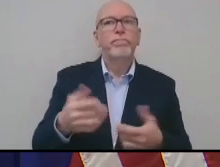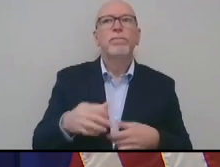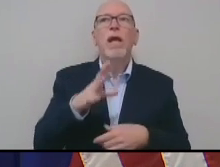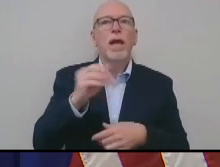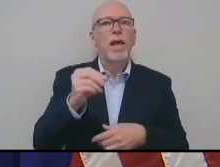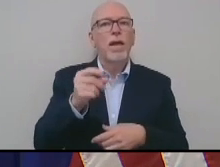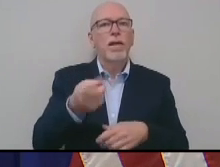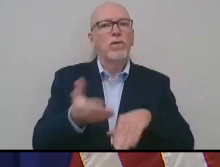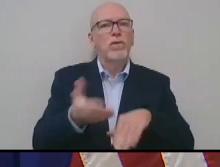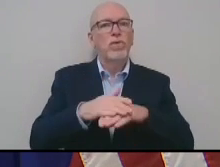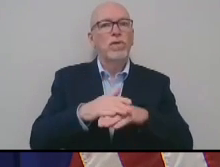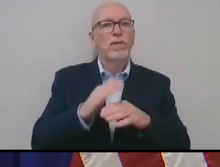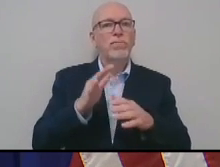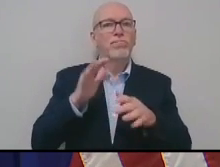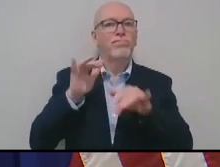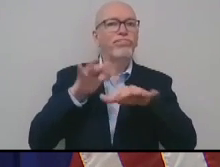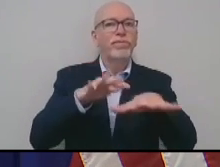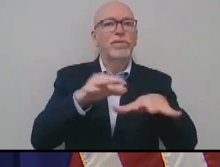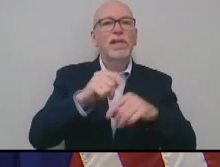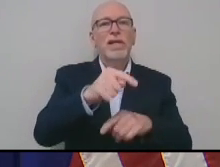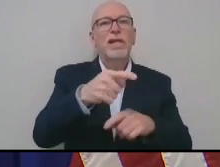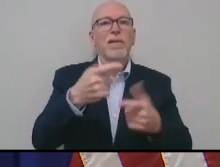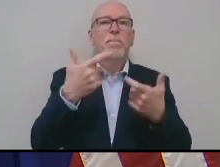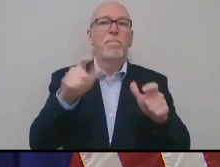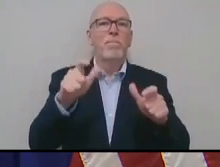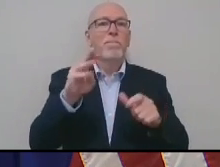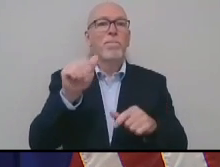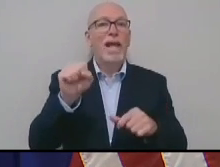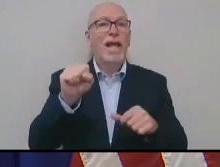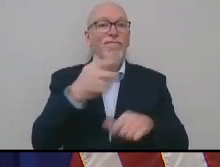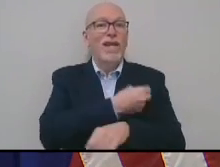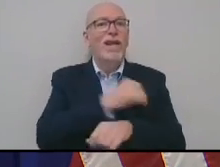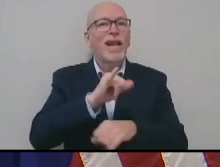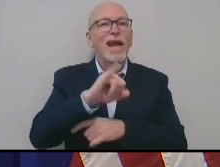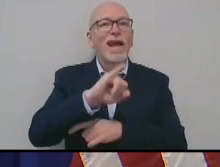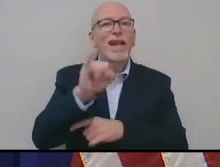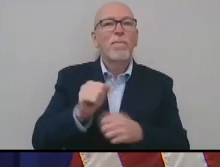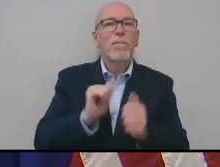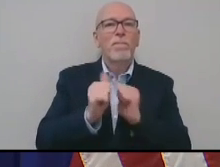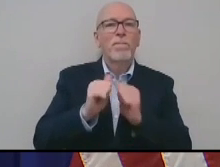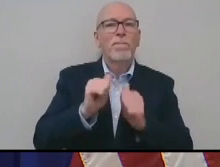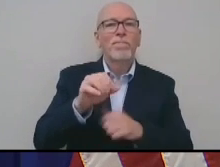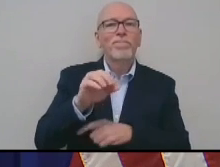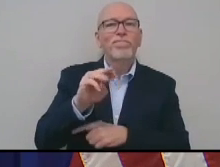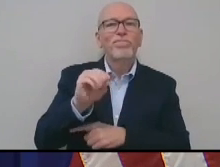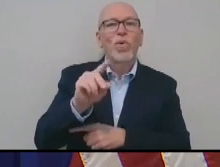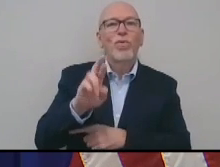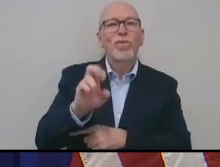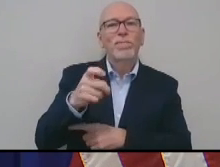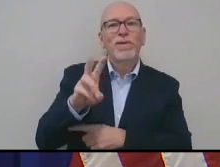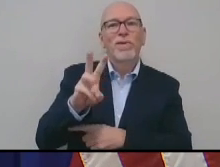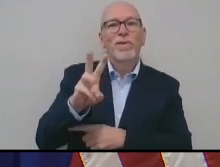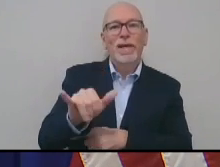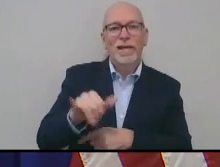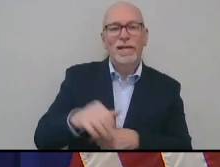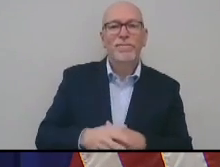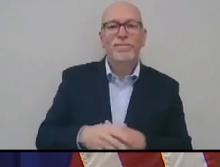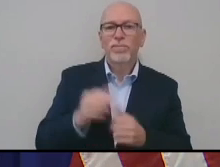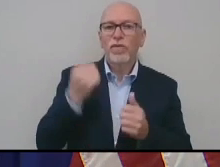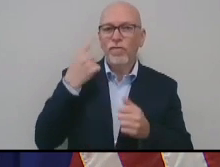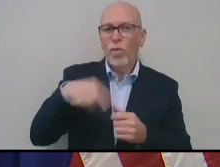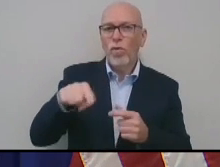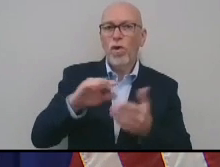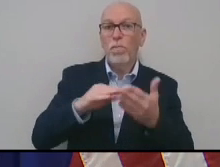increased traffic at mass vaccination sites like the Indianapolis Motor Speedway, particularly among our communities of